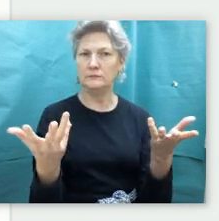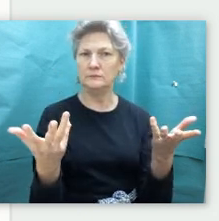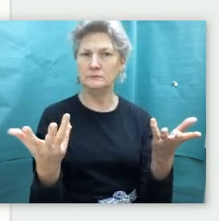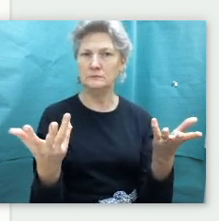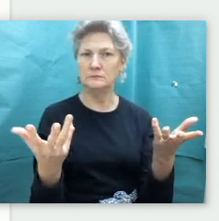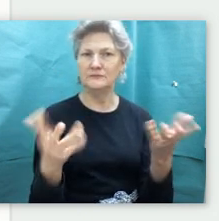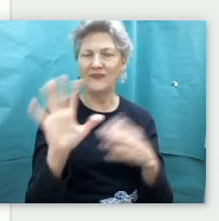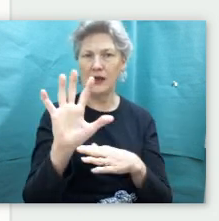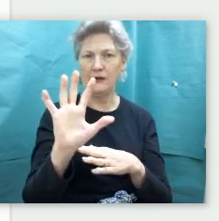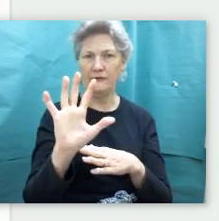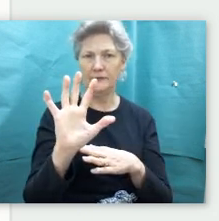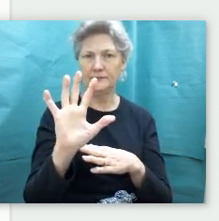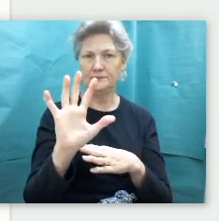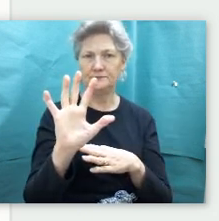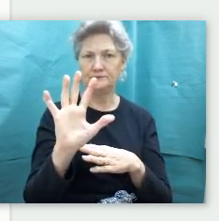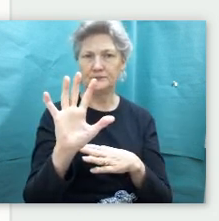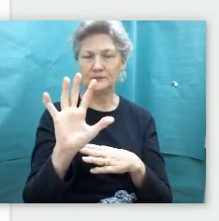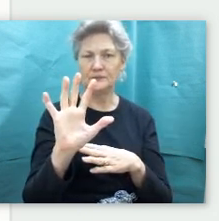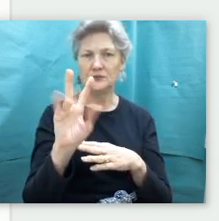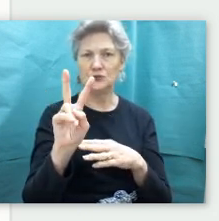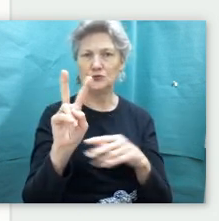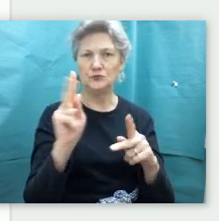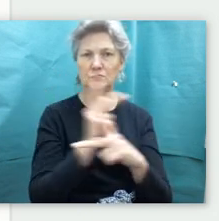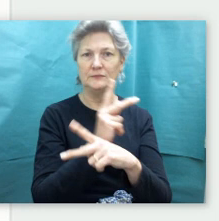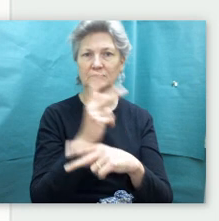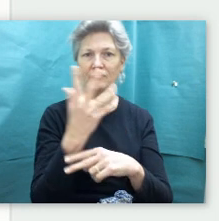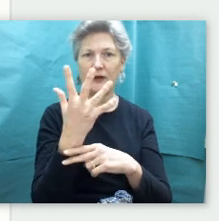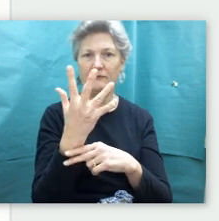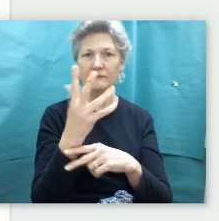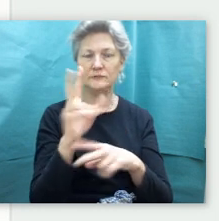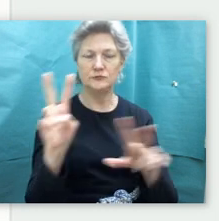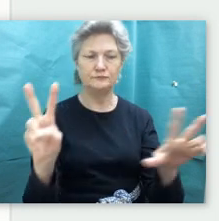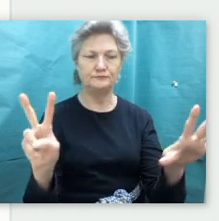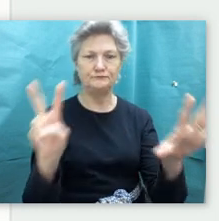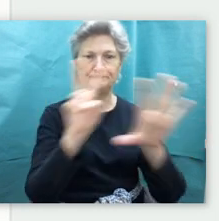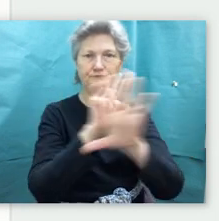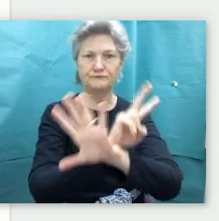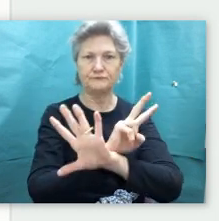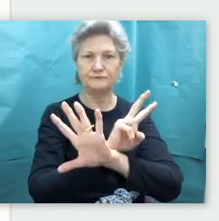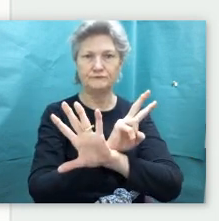that's right, 5, so I'm going to multiply 5.